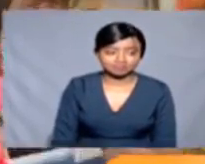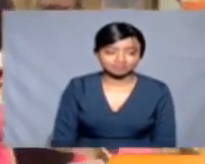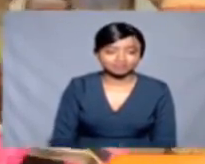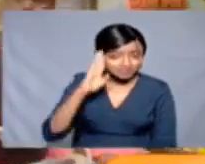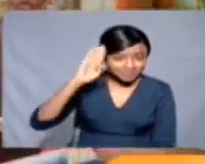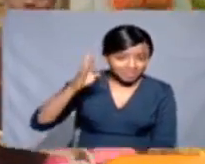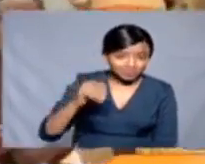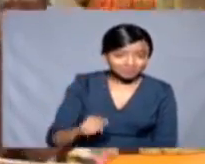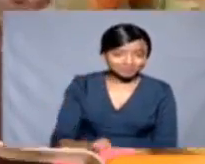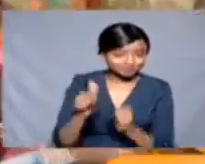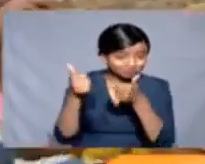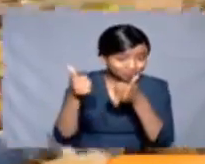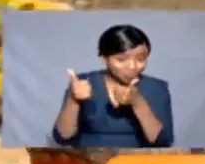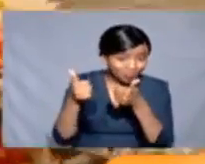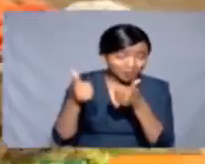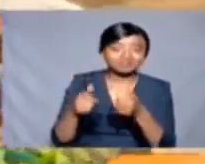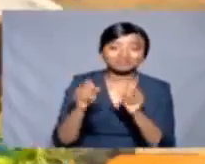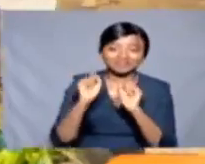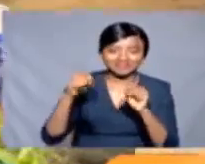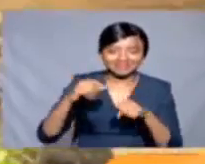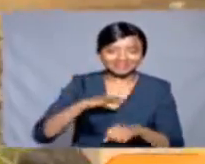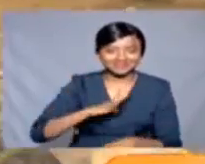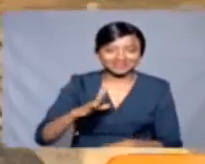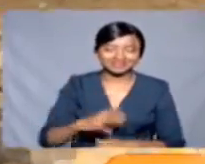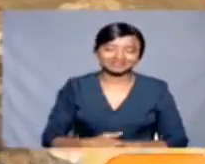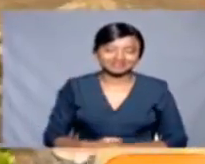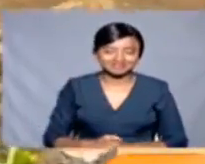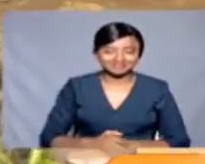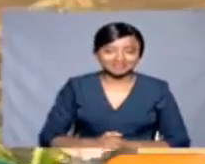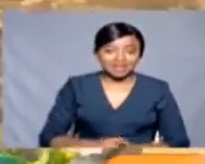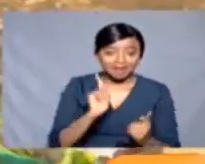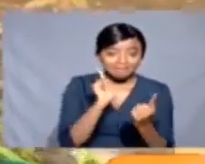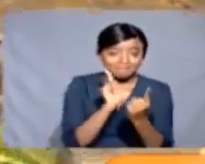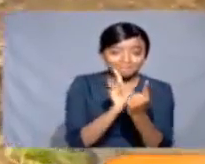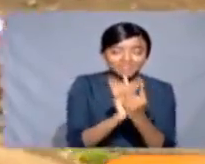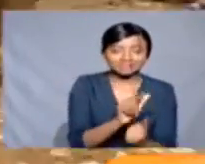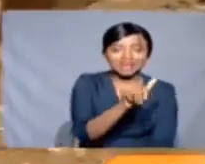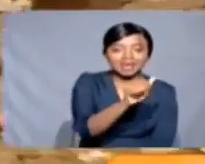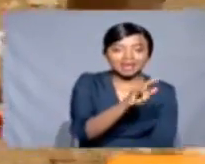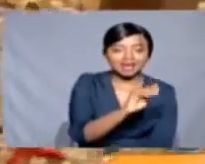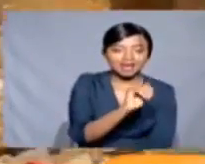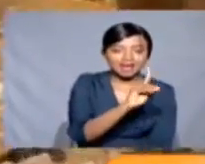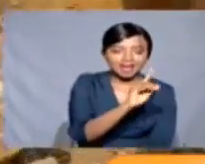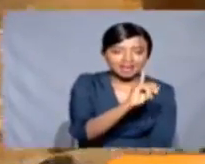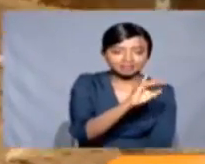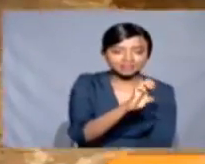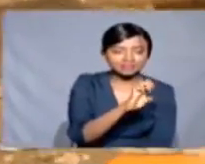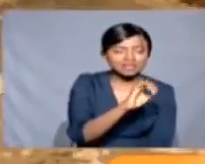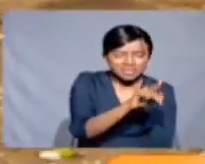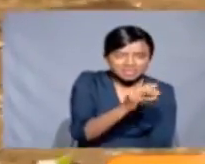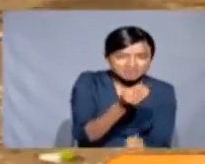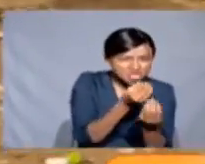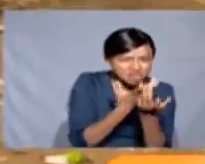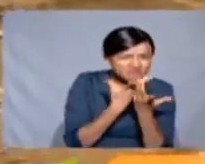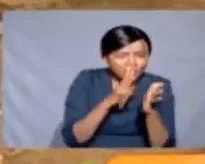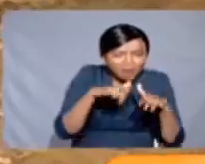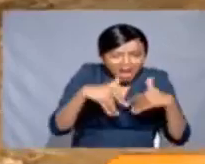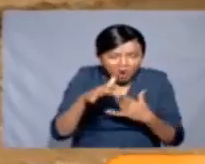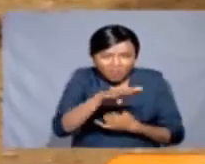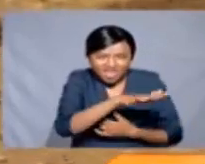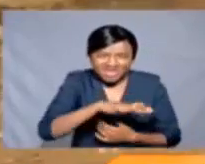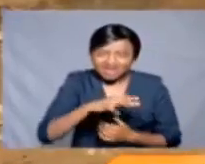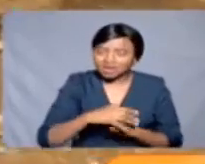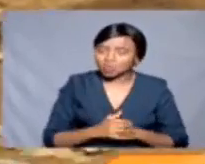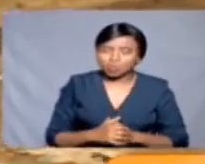Habari zenu? Muko wazima? We meet with Abdi Ibrahim, who tells us how the dump site has become a menace